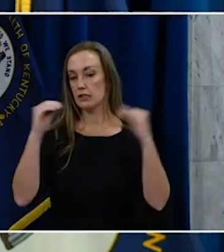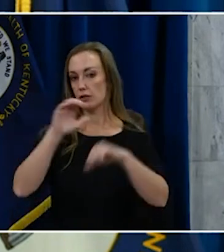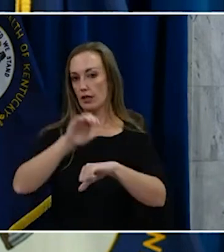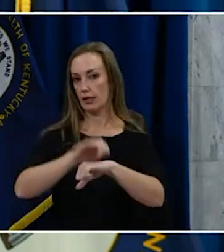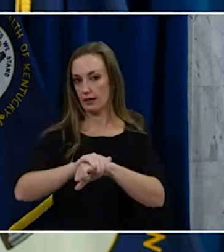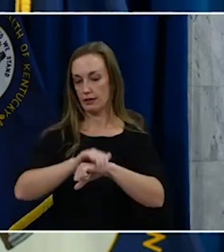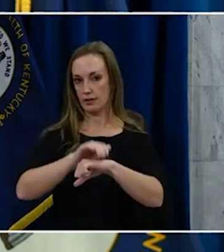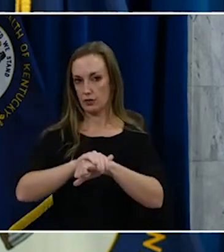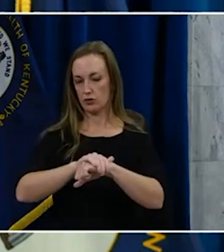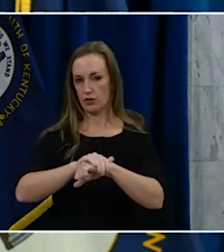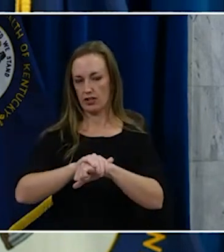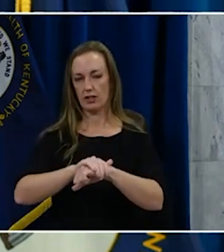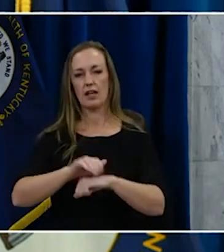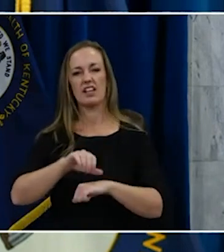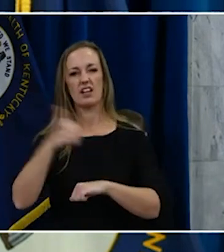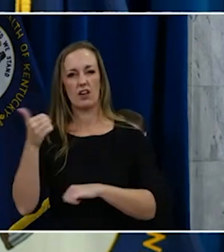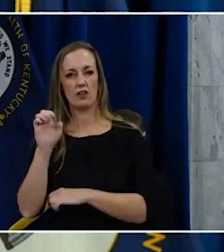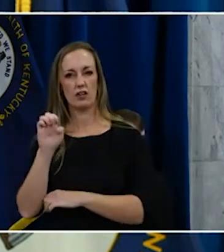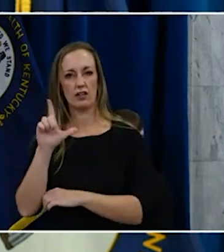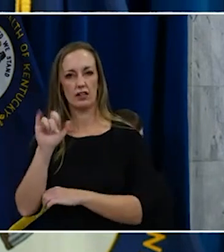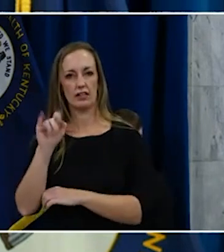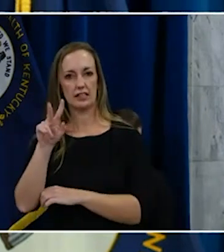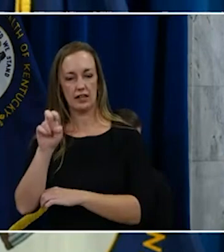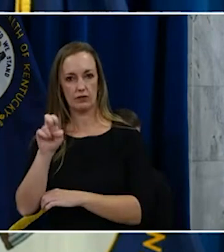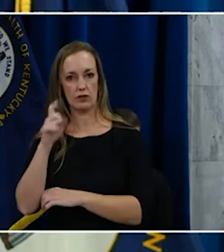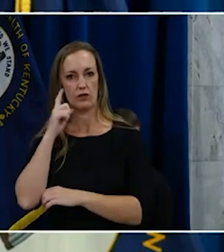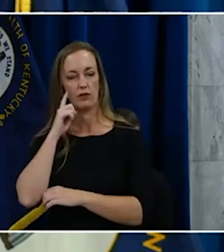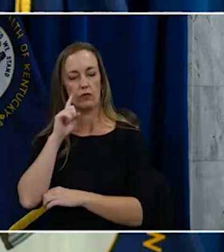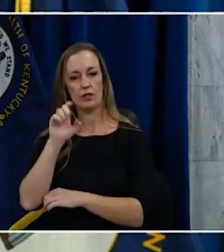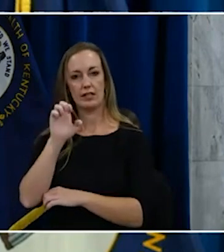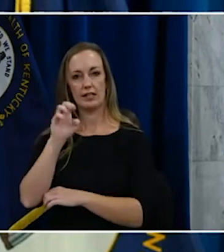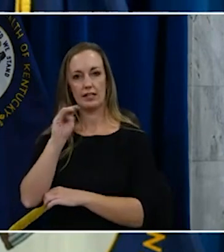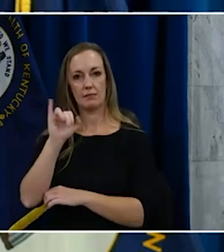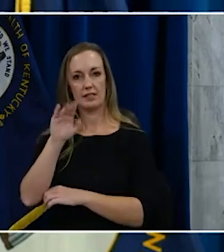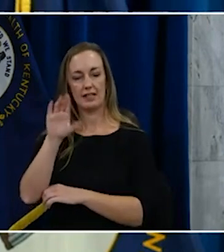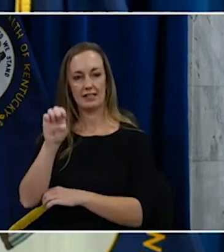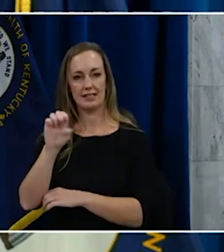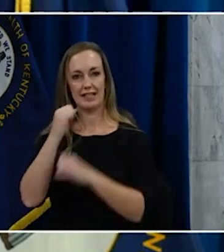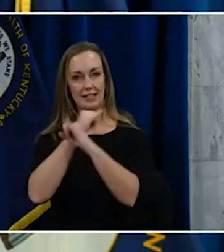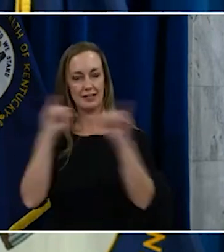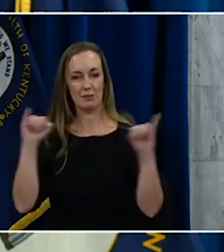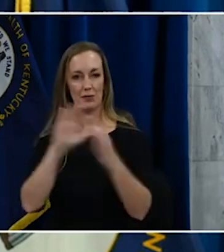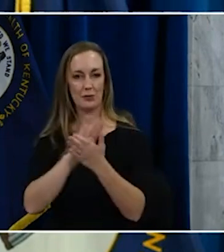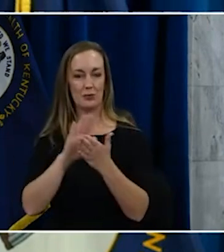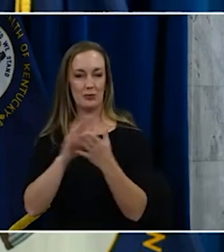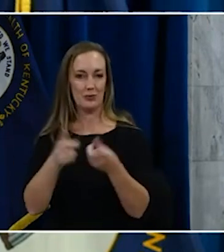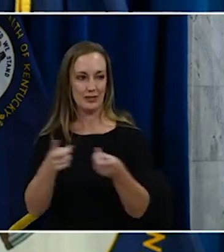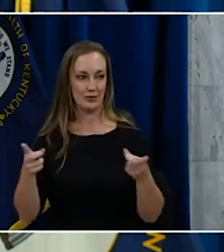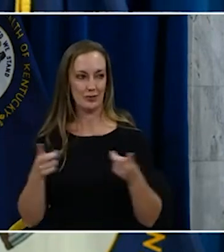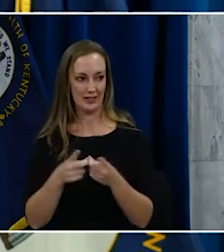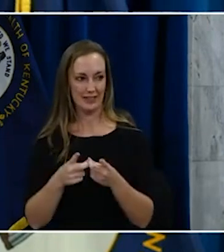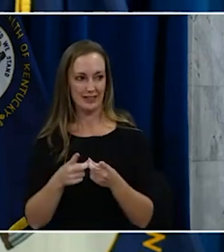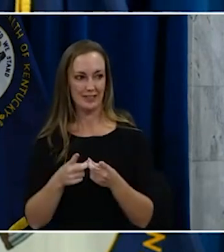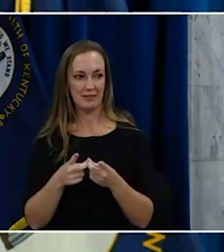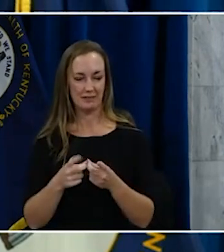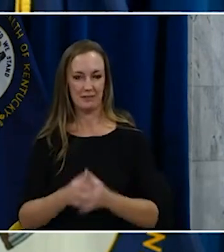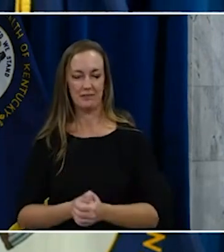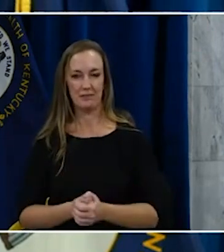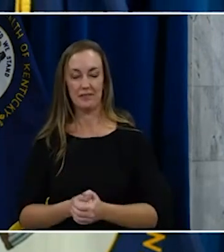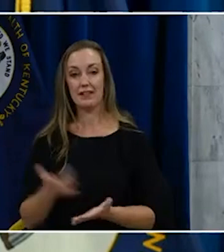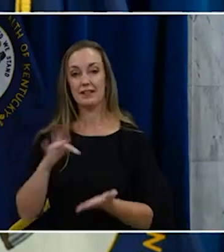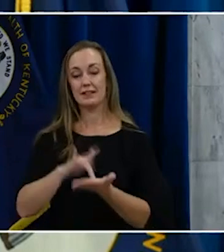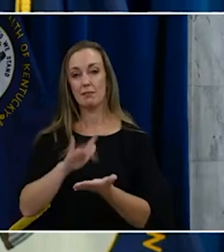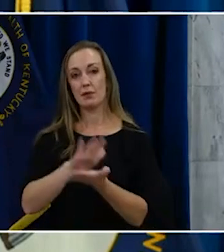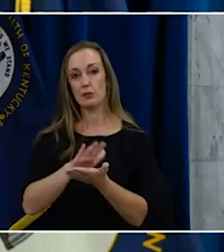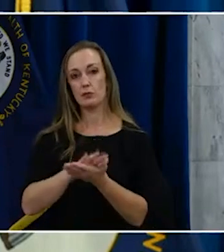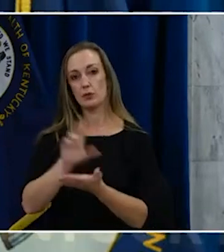English and other electives in the Eminence Independent School District. The middle